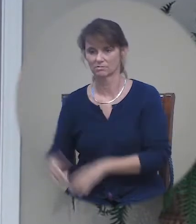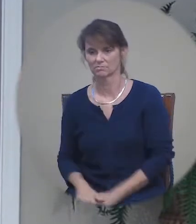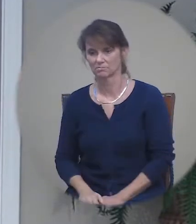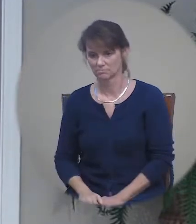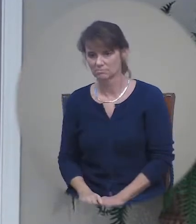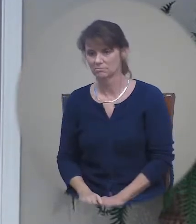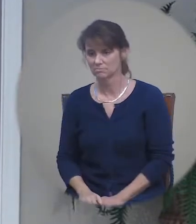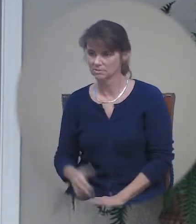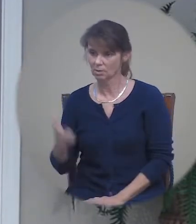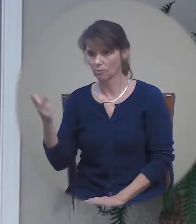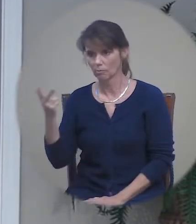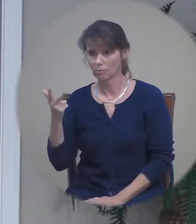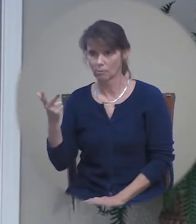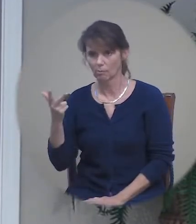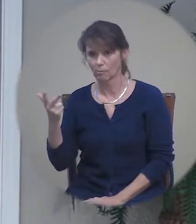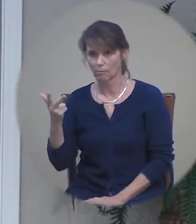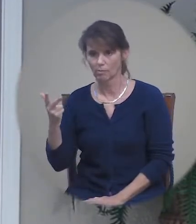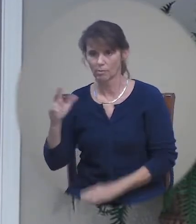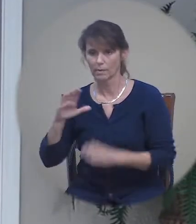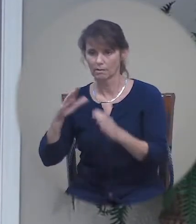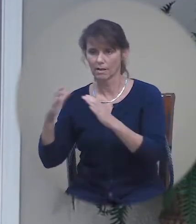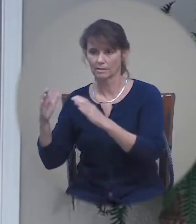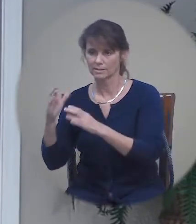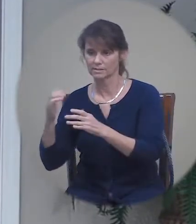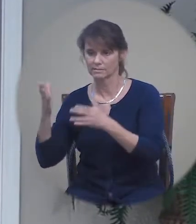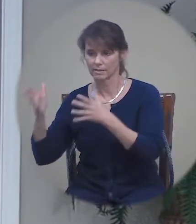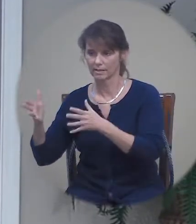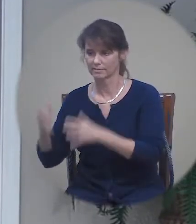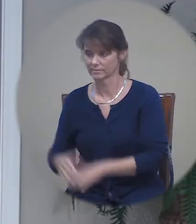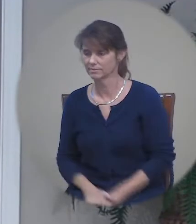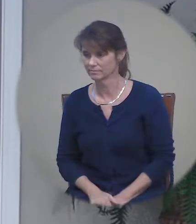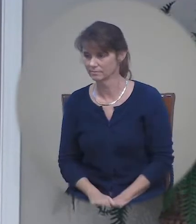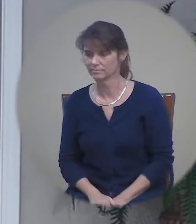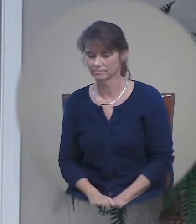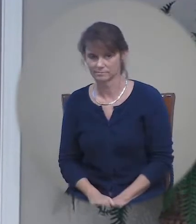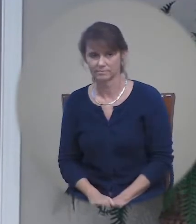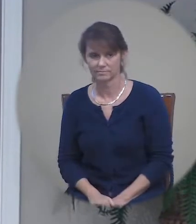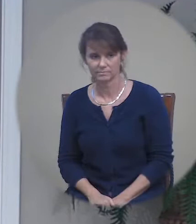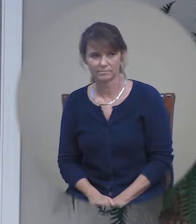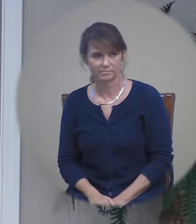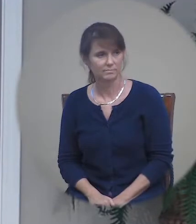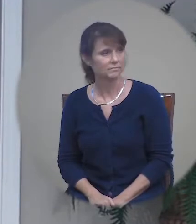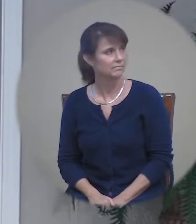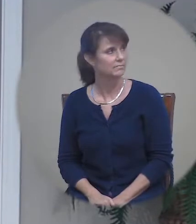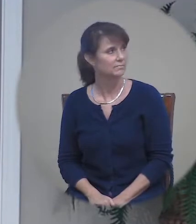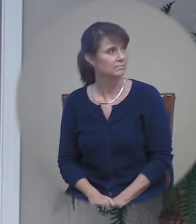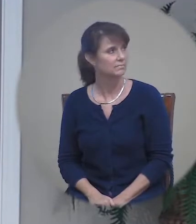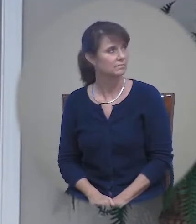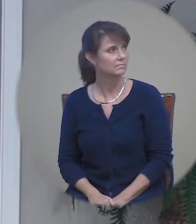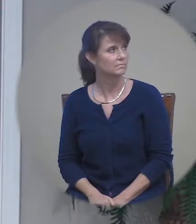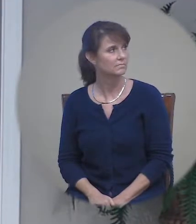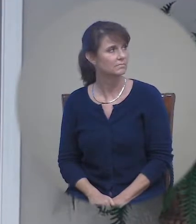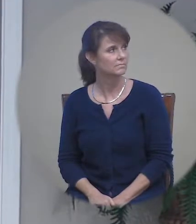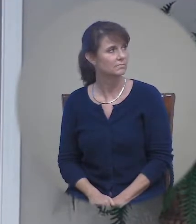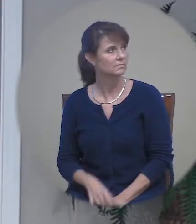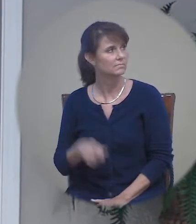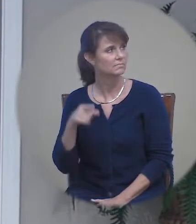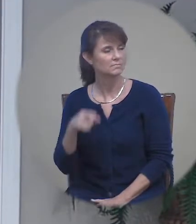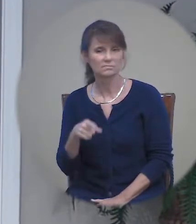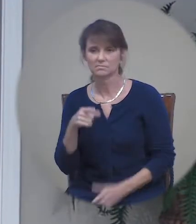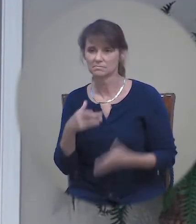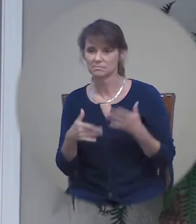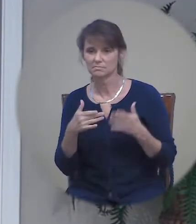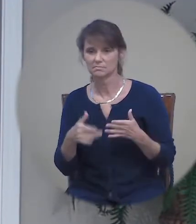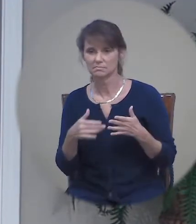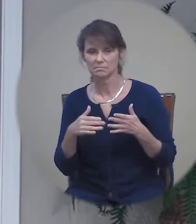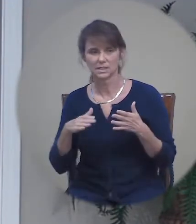2 classes, the next 3 kings, and then 1 additional one. It's probably late in the study.